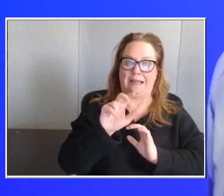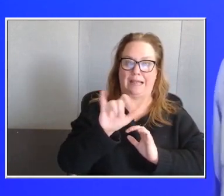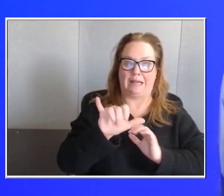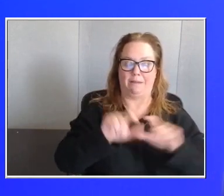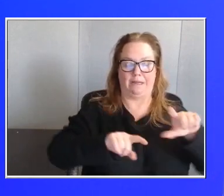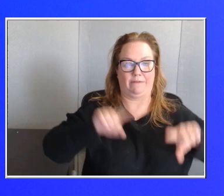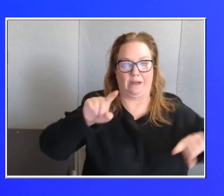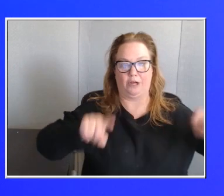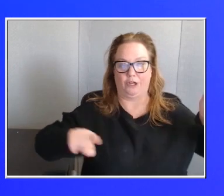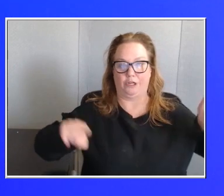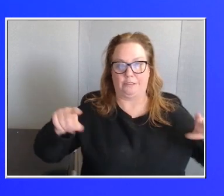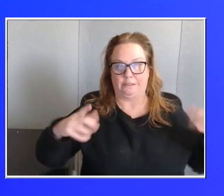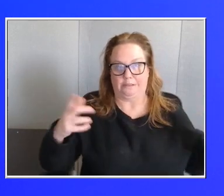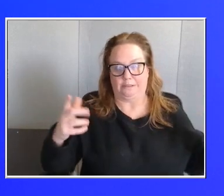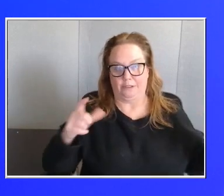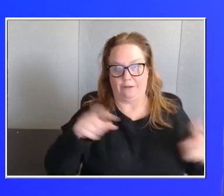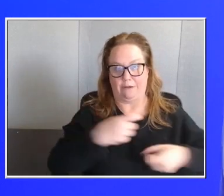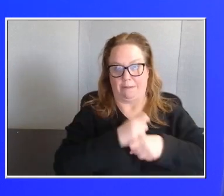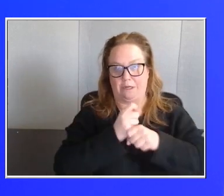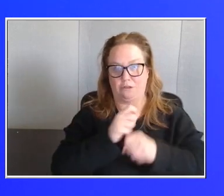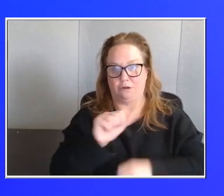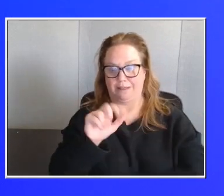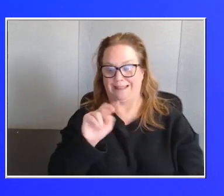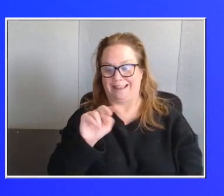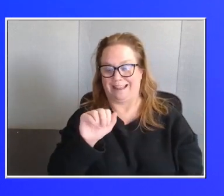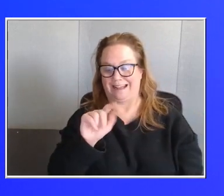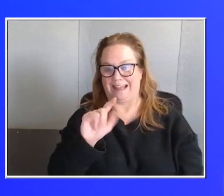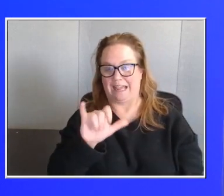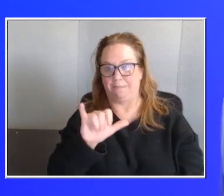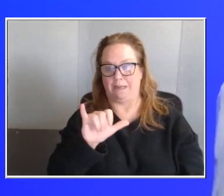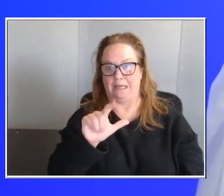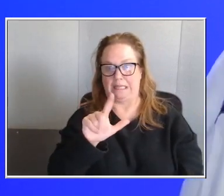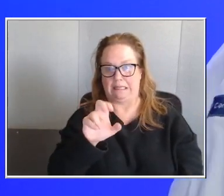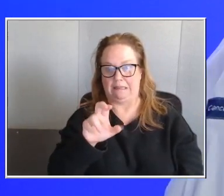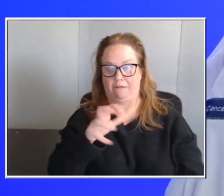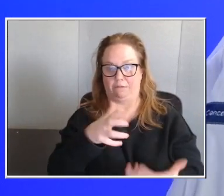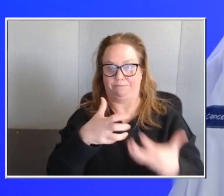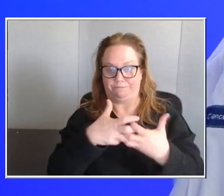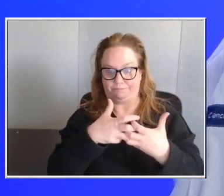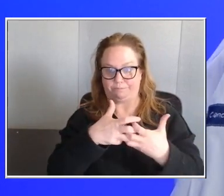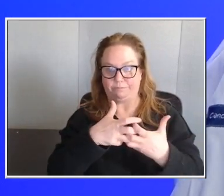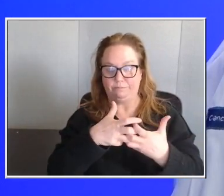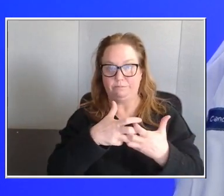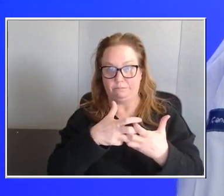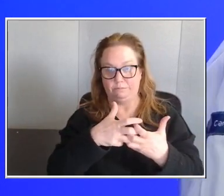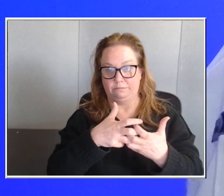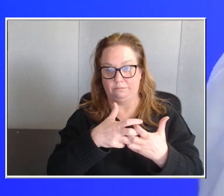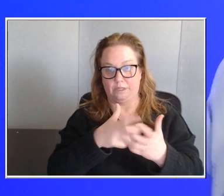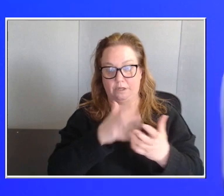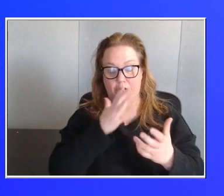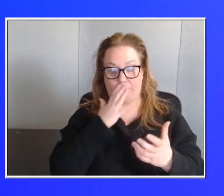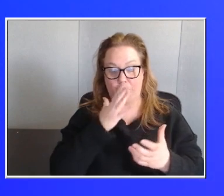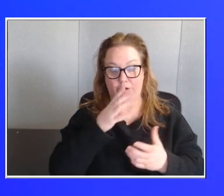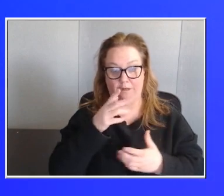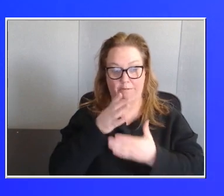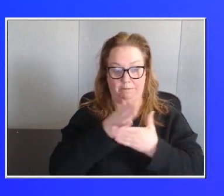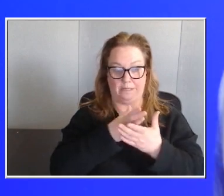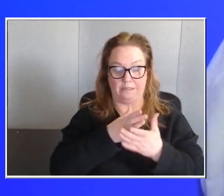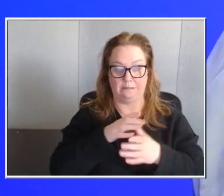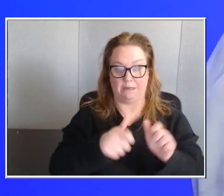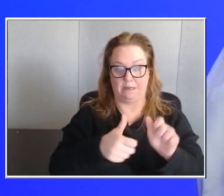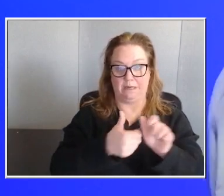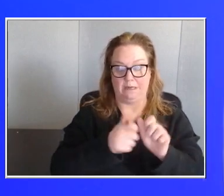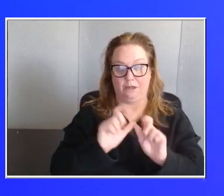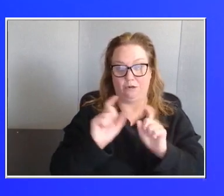that you have to make sure the anatomy of the liver is suitable for one, you leave a good piece behind, and one, you're taking a good piece to someone